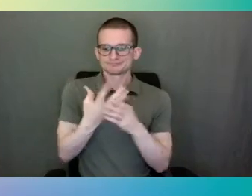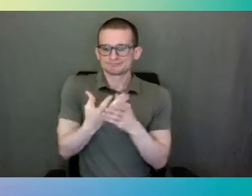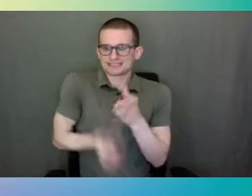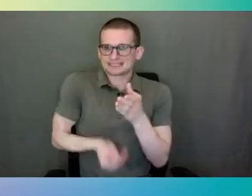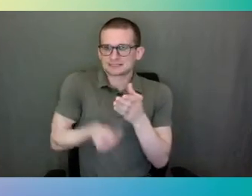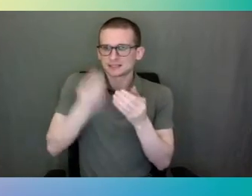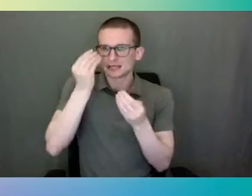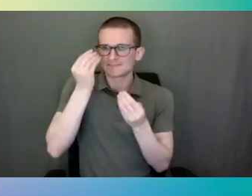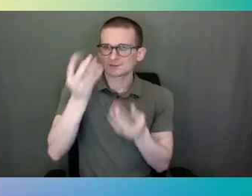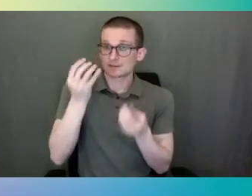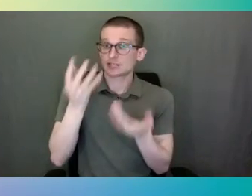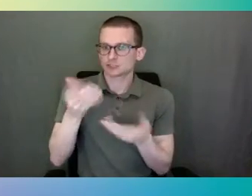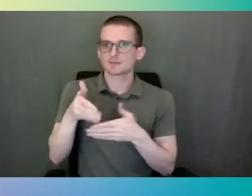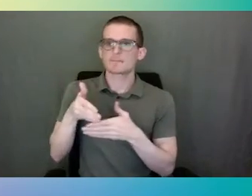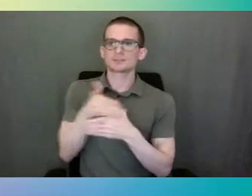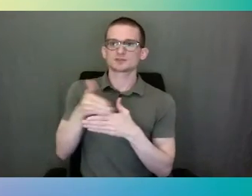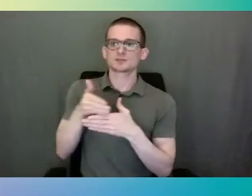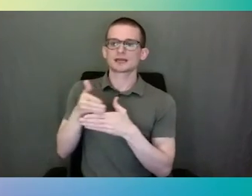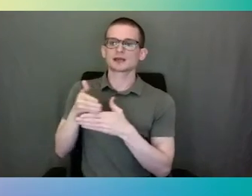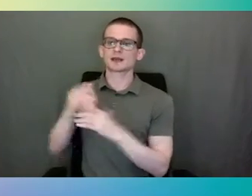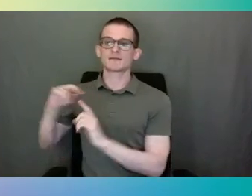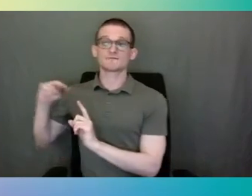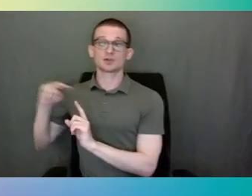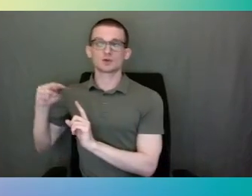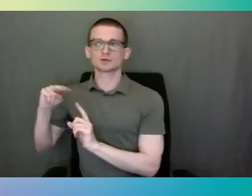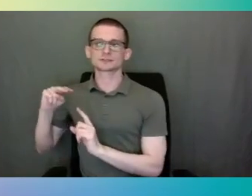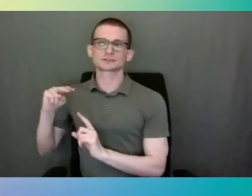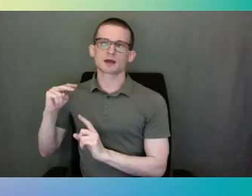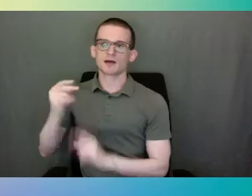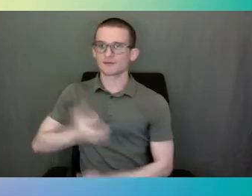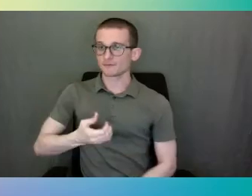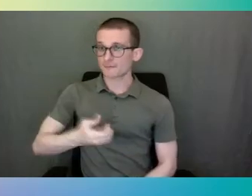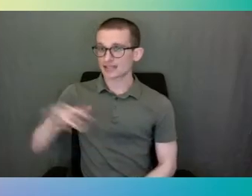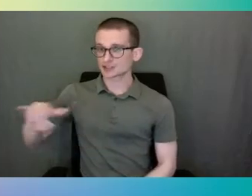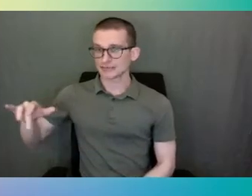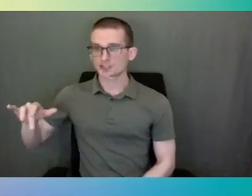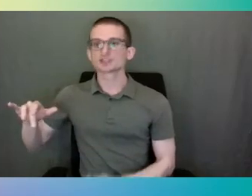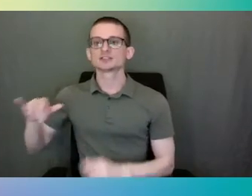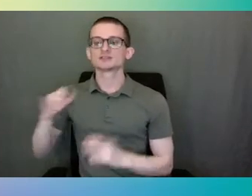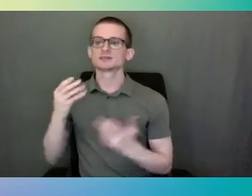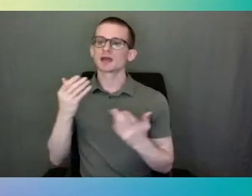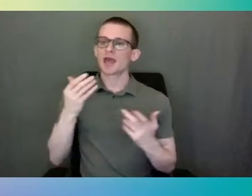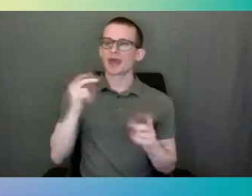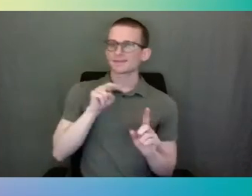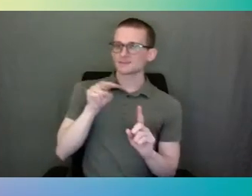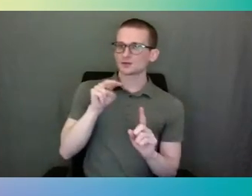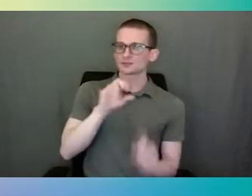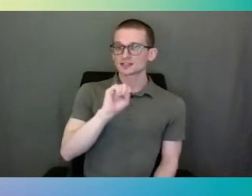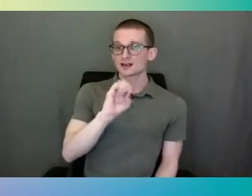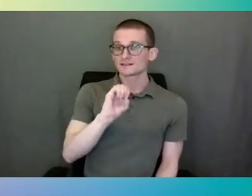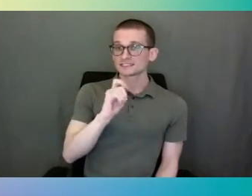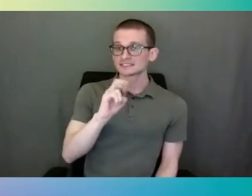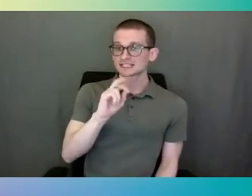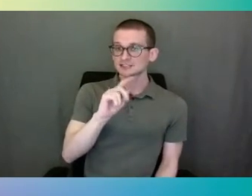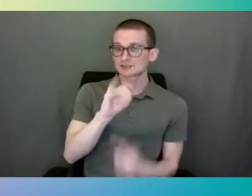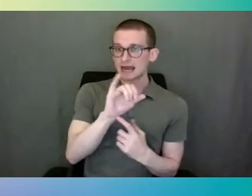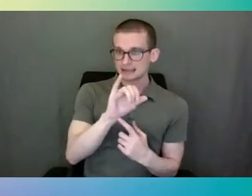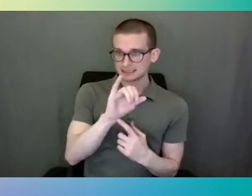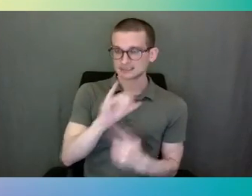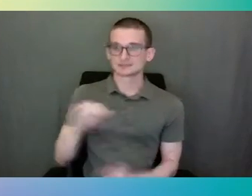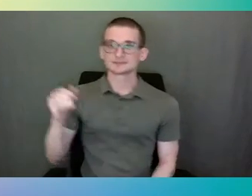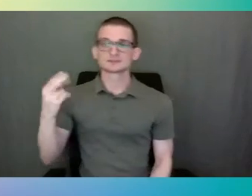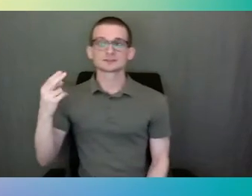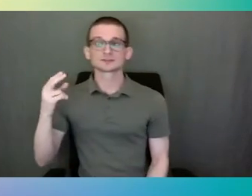these views about masturbation to views about sexuality. So what Heinrich Kahn writes in this book, he's